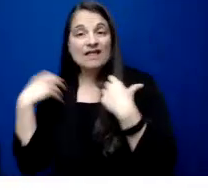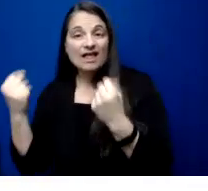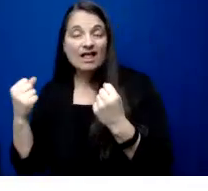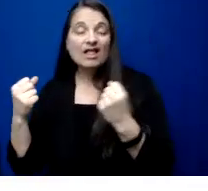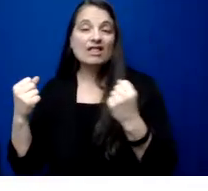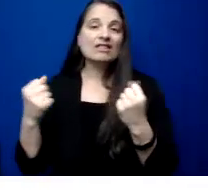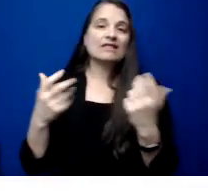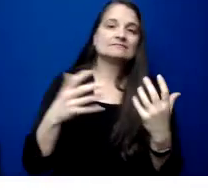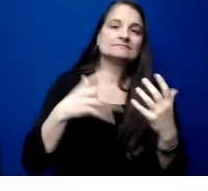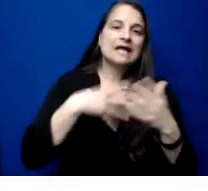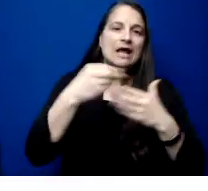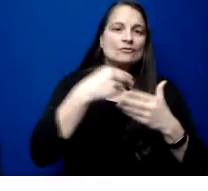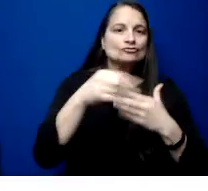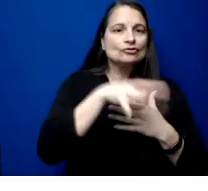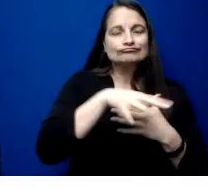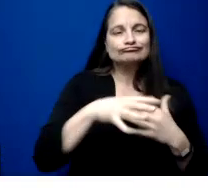outdoor recreation,